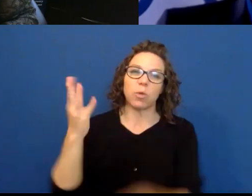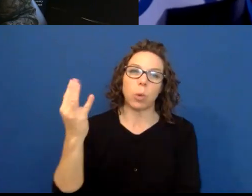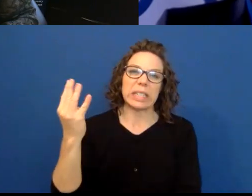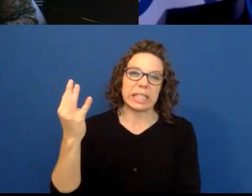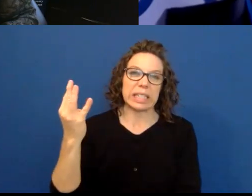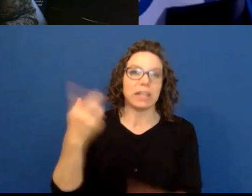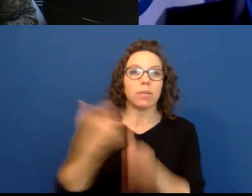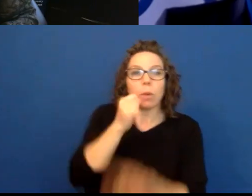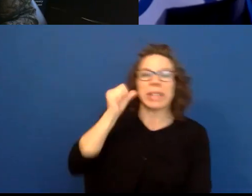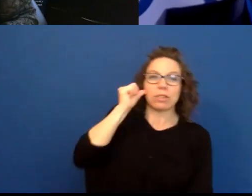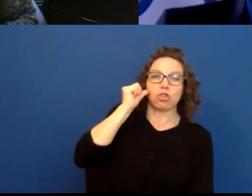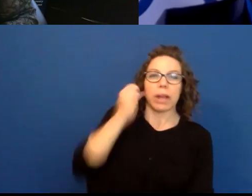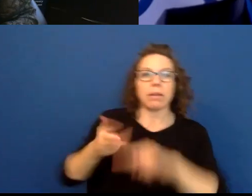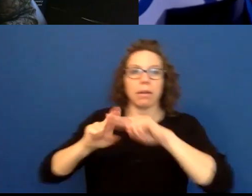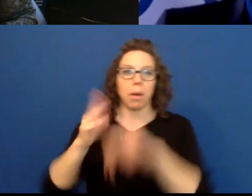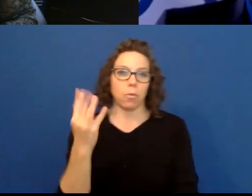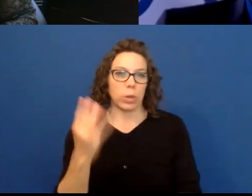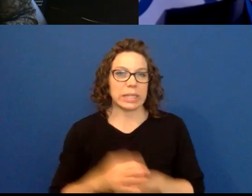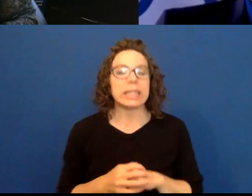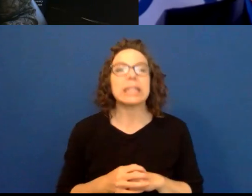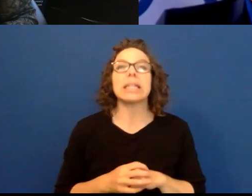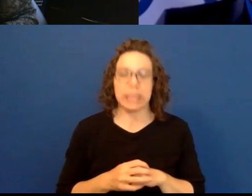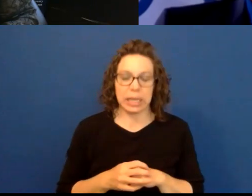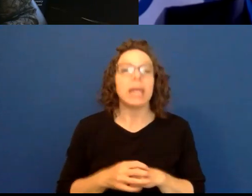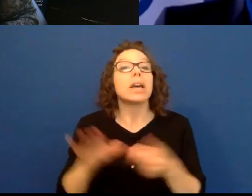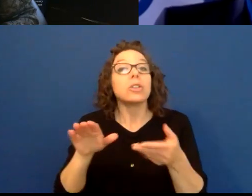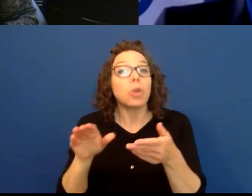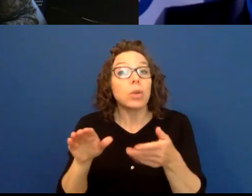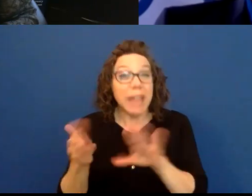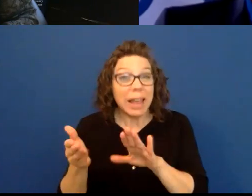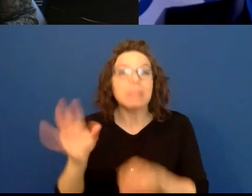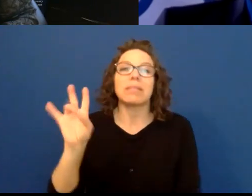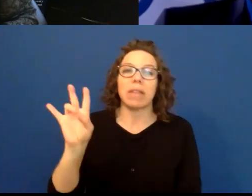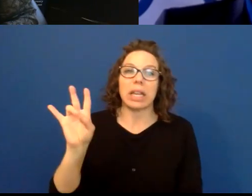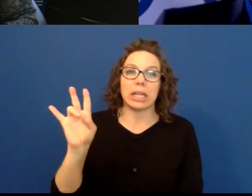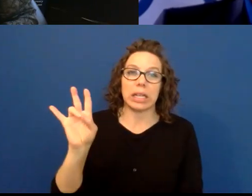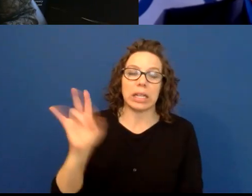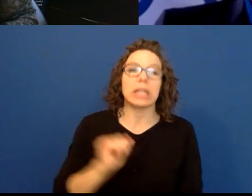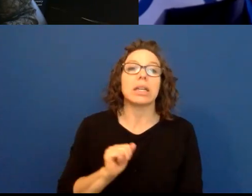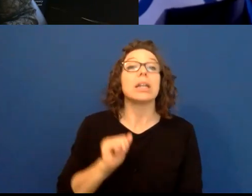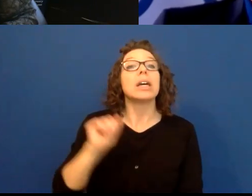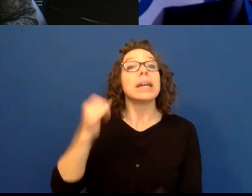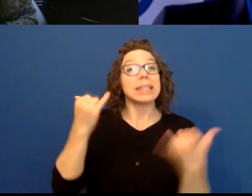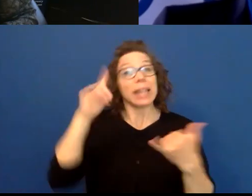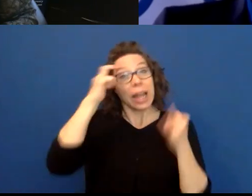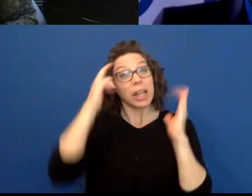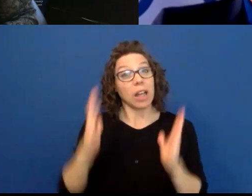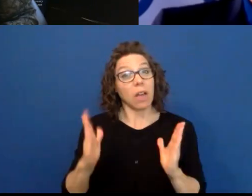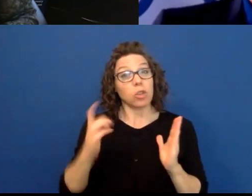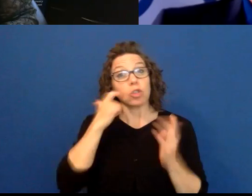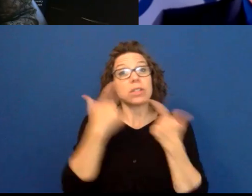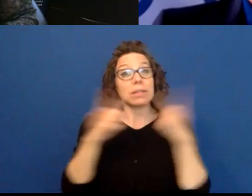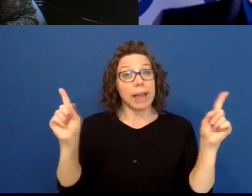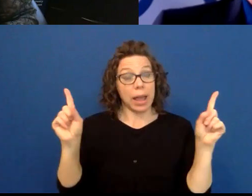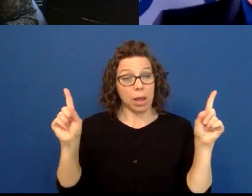spoke yesterday. Our deaths remain at 7. The governor announced today that the